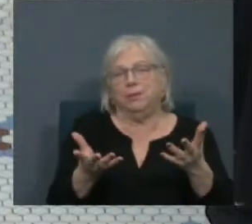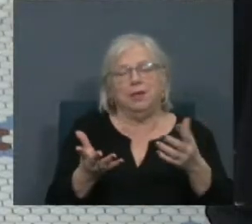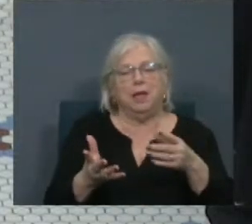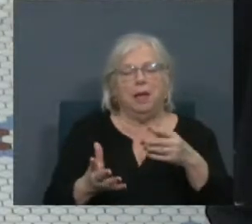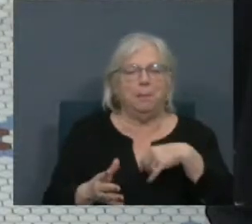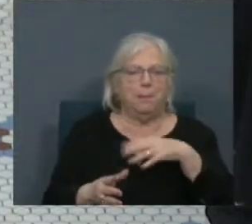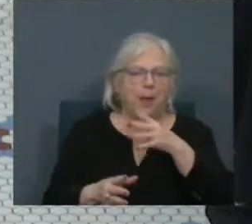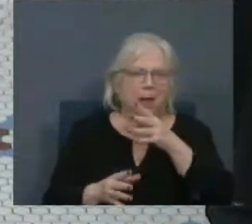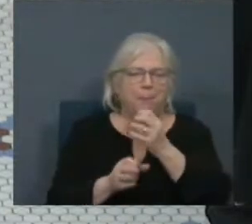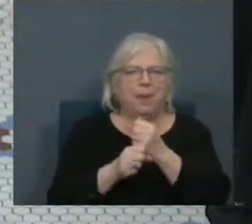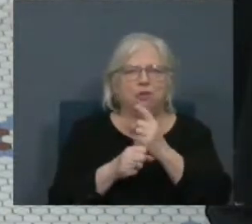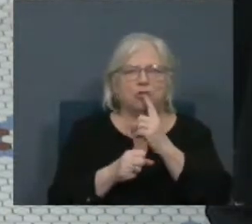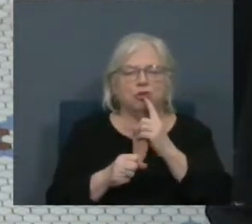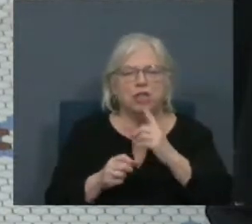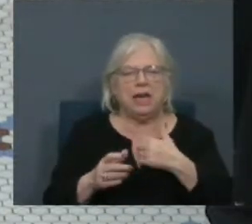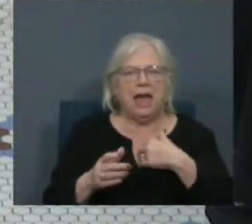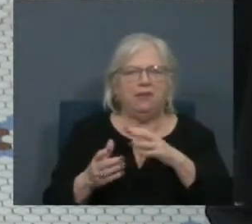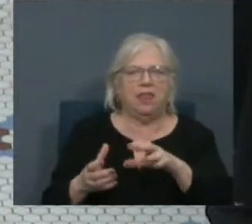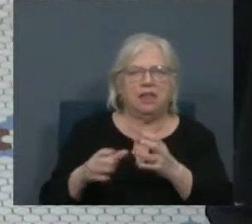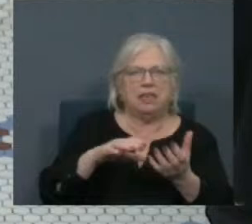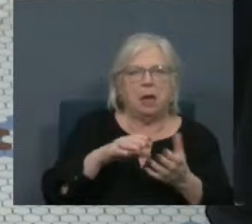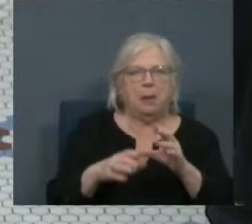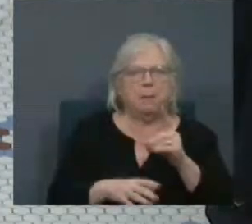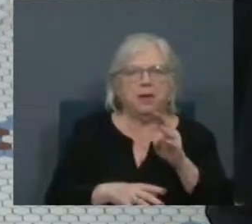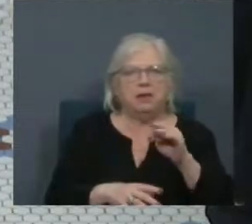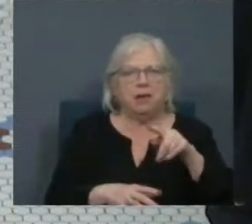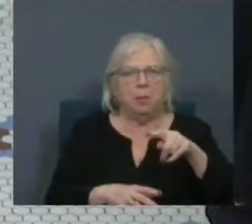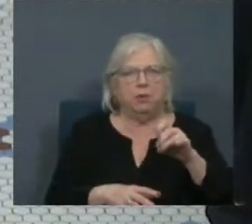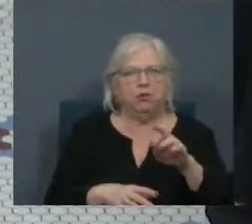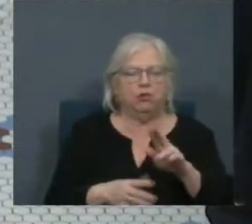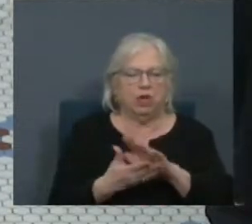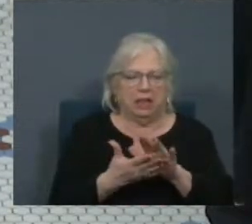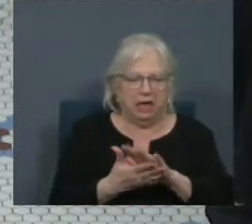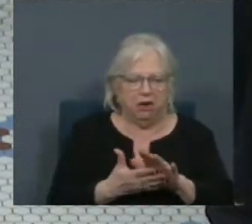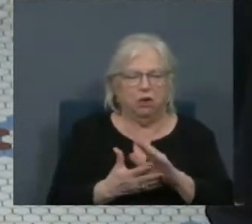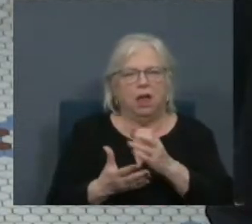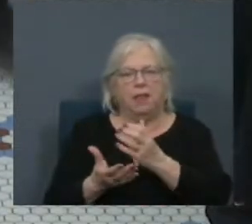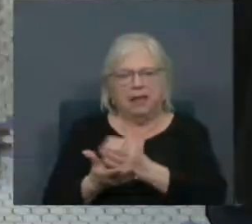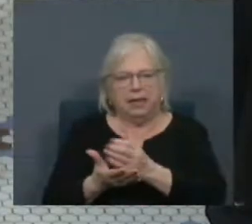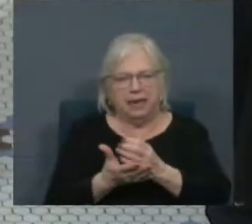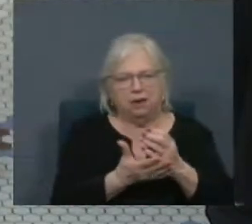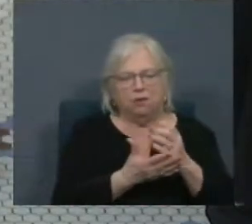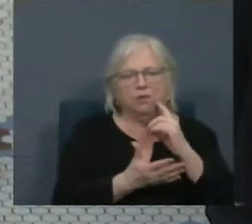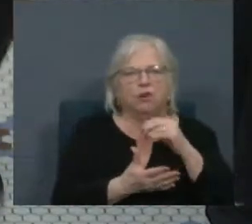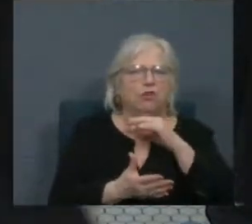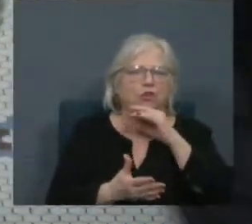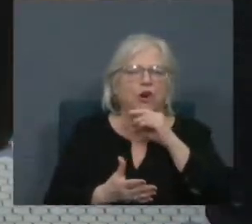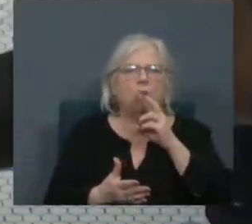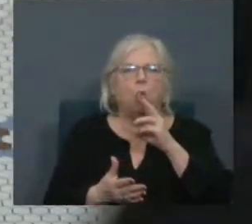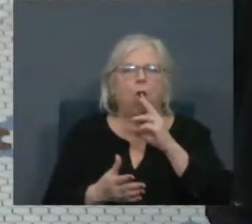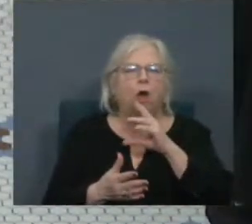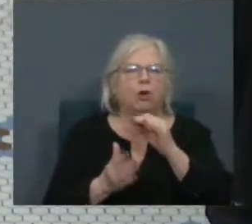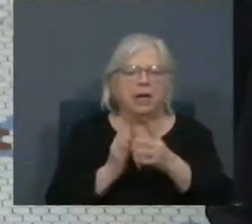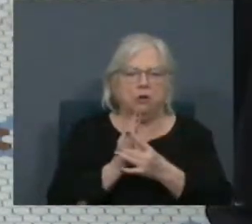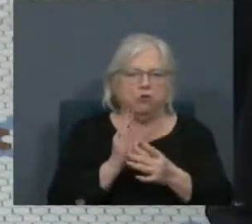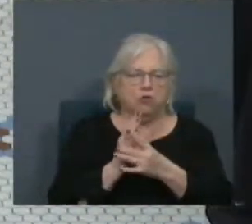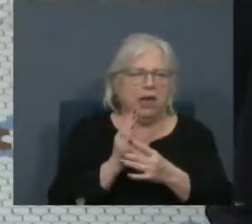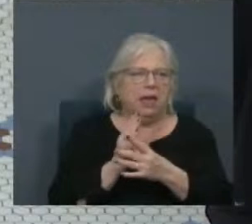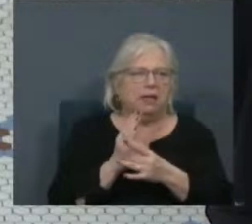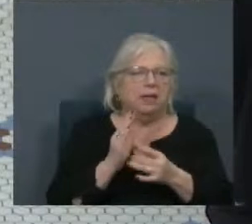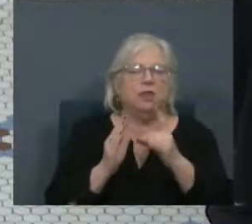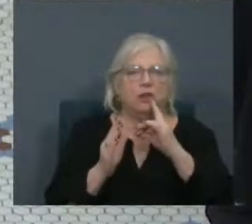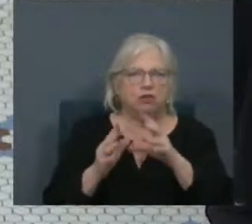She makes sure she has her dumpster cleared, containers for dirty water and grease so she can dispose them